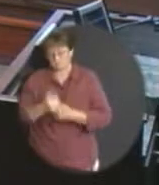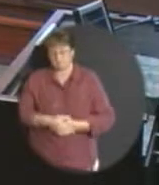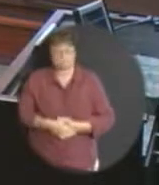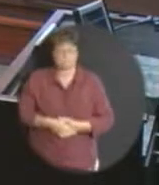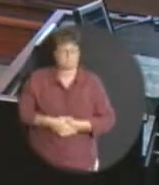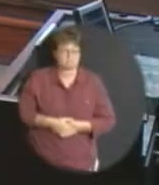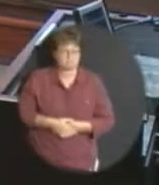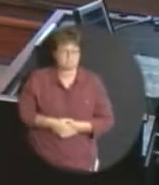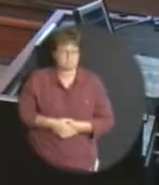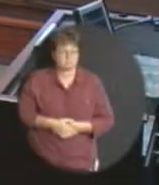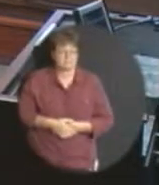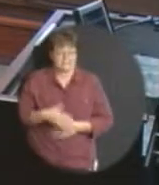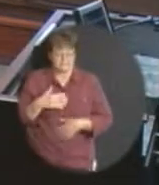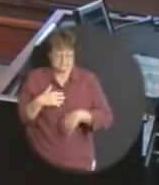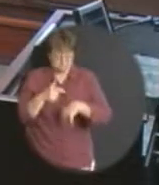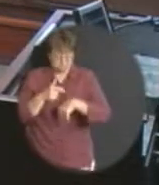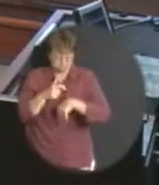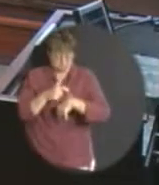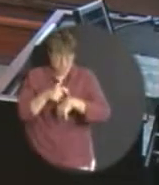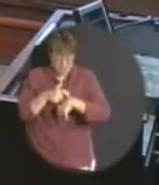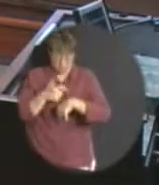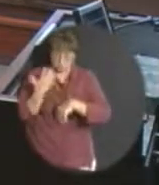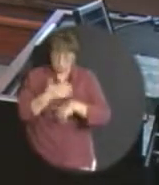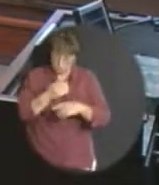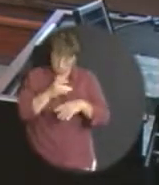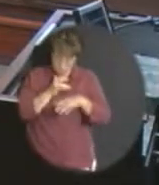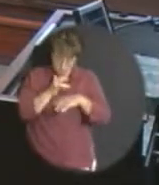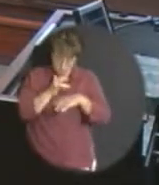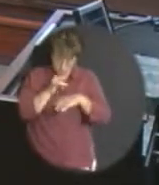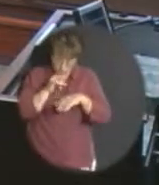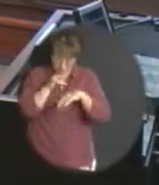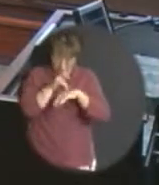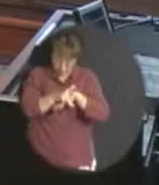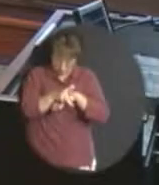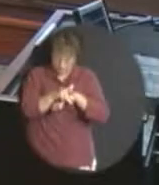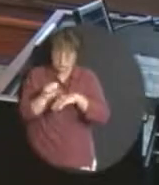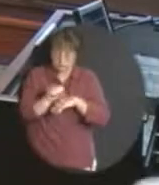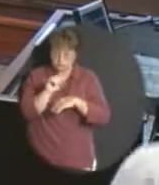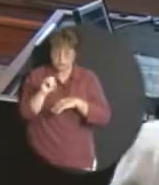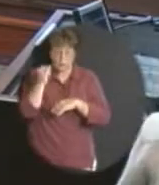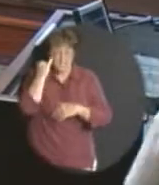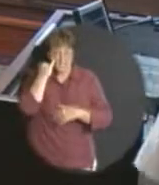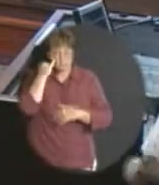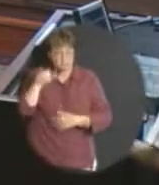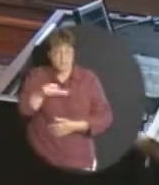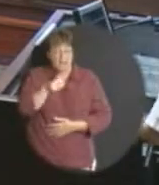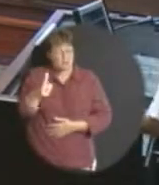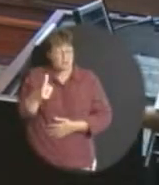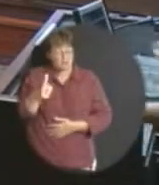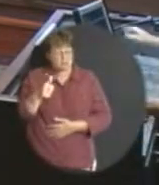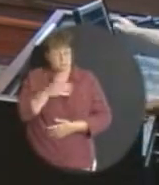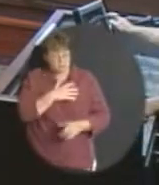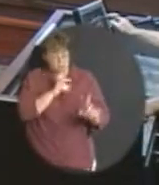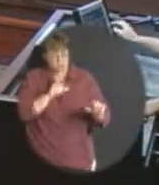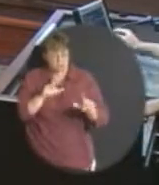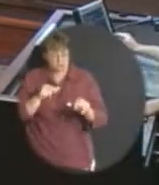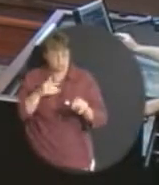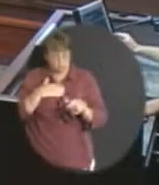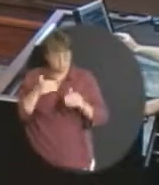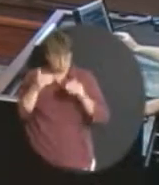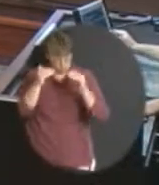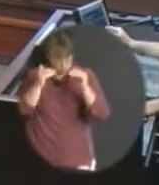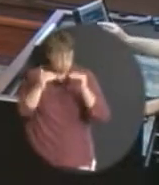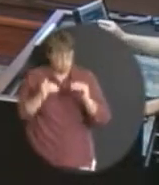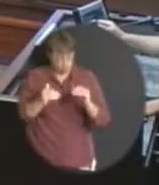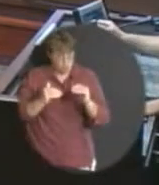Well, we're running quite a bit ahead of schedule, so if my fellow board members agree, we can move forward into the agenda